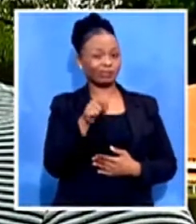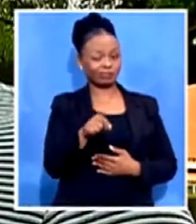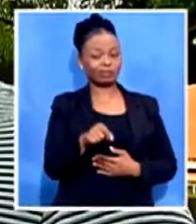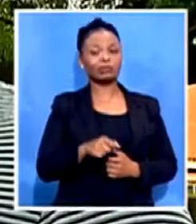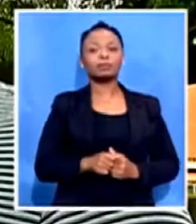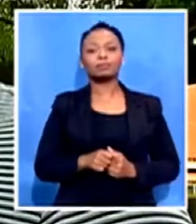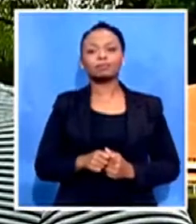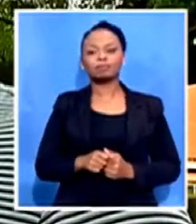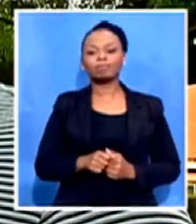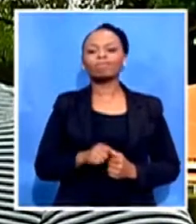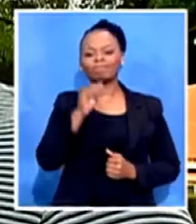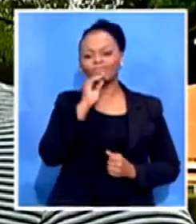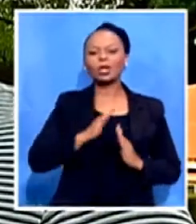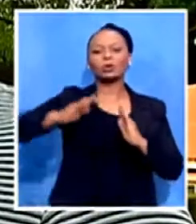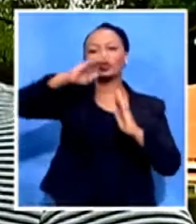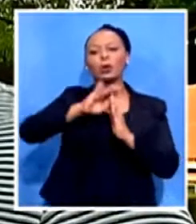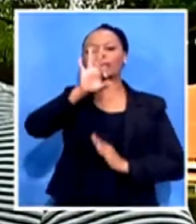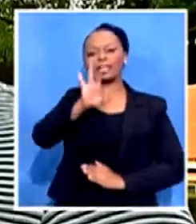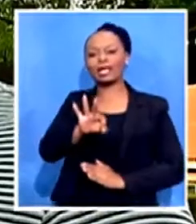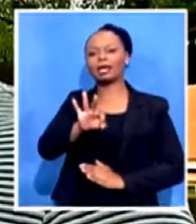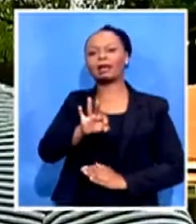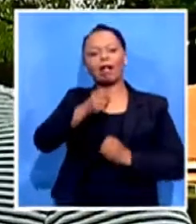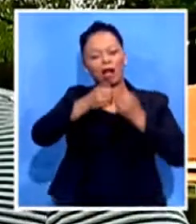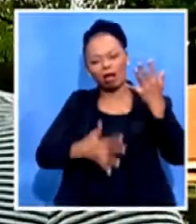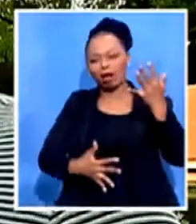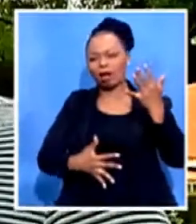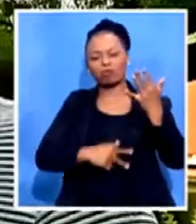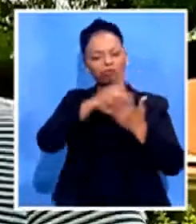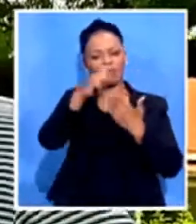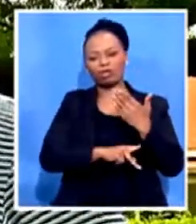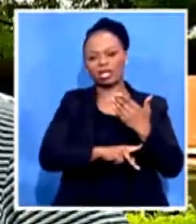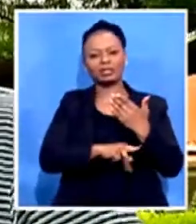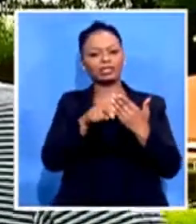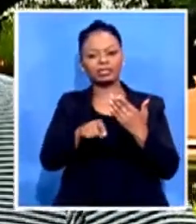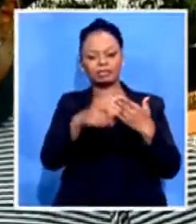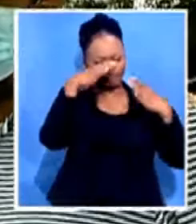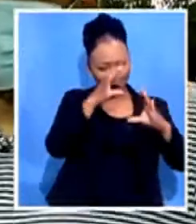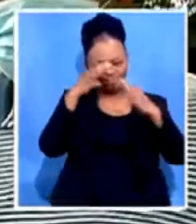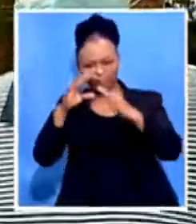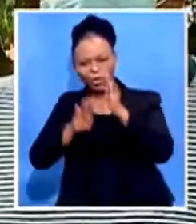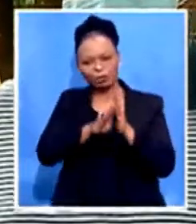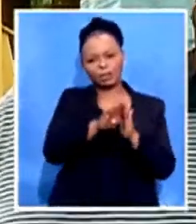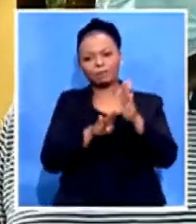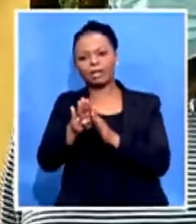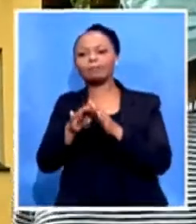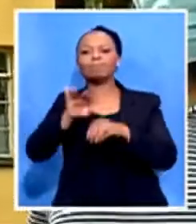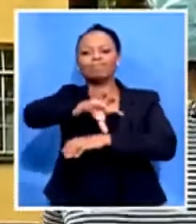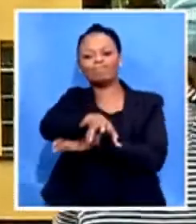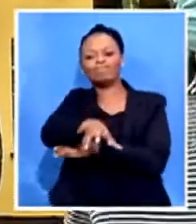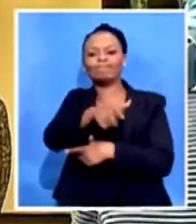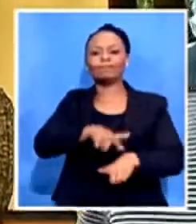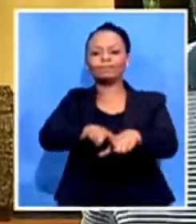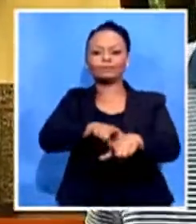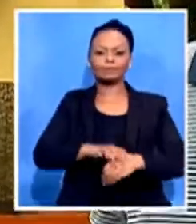projects for the province in terms of its ambition to industrialize. Thank you so much for your time, right? No problem. Thank you so much. Thank you so much,